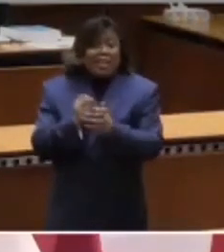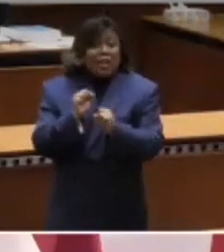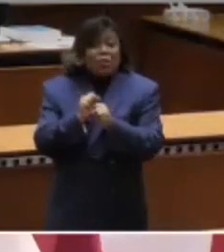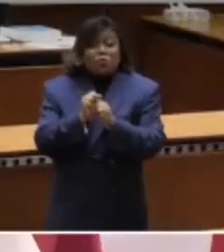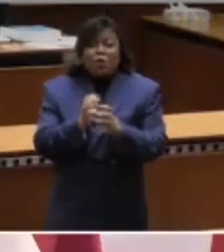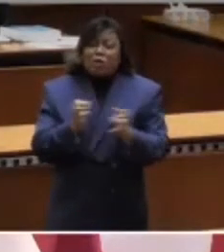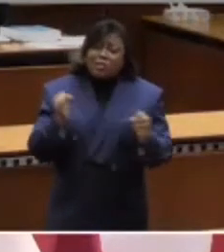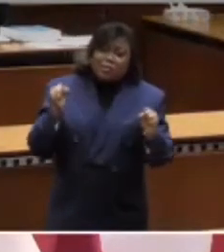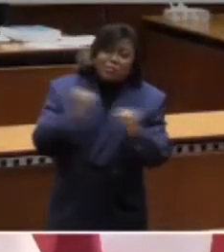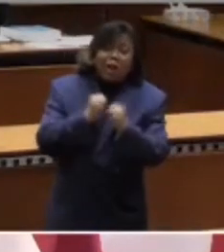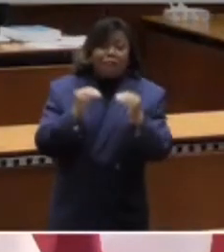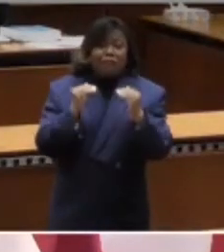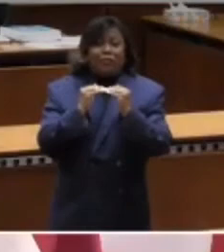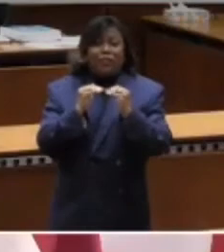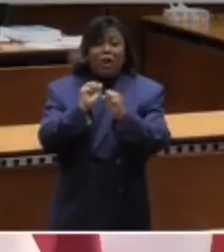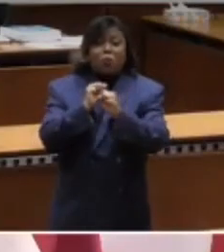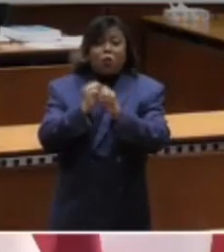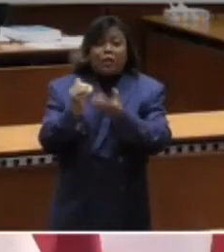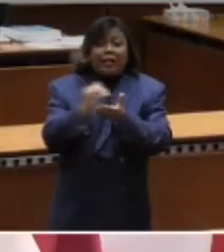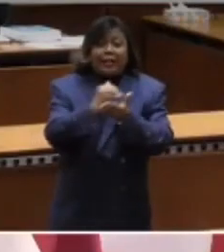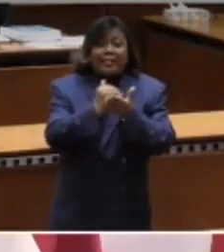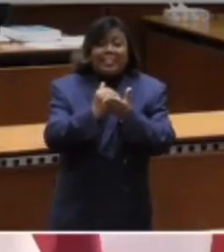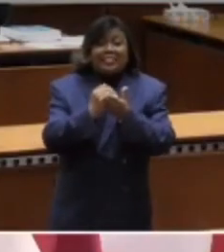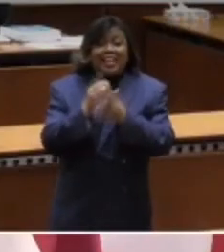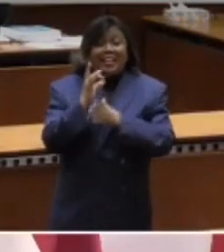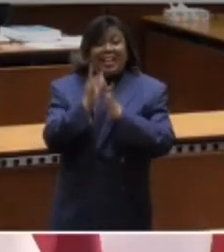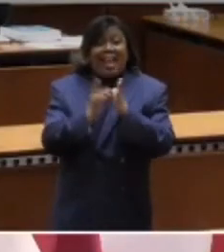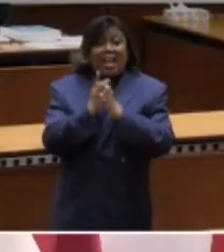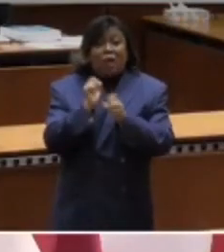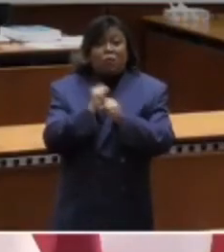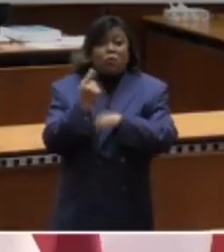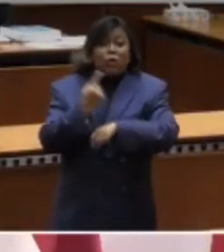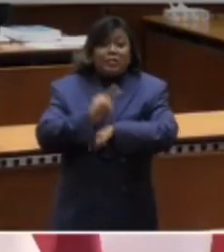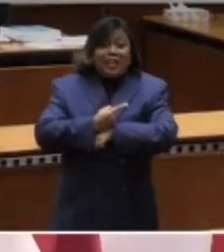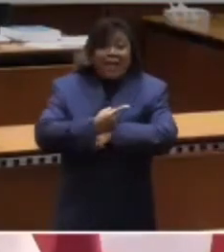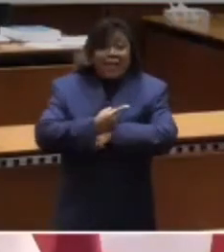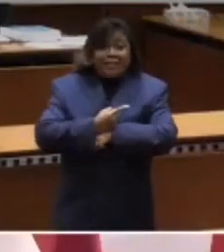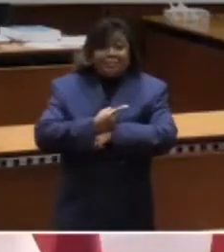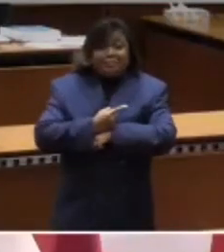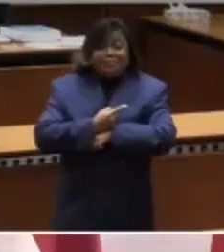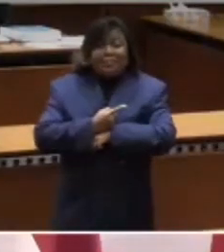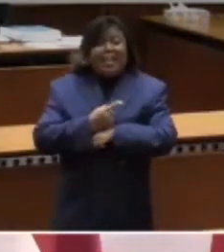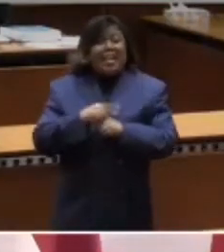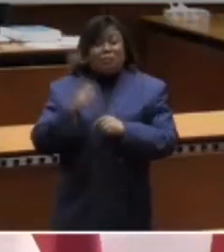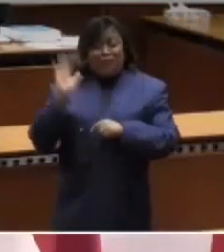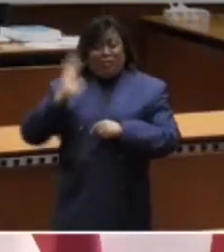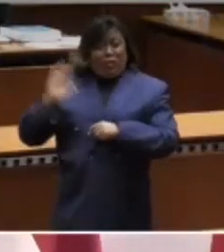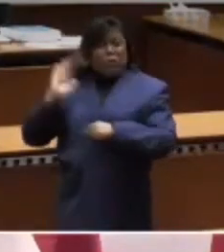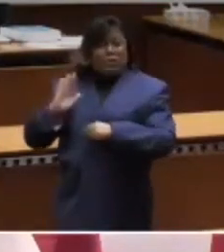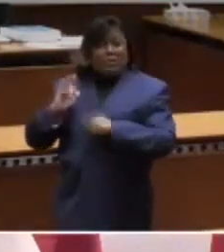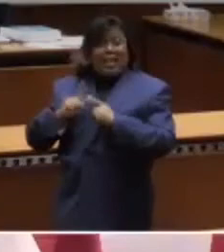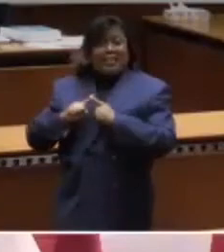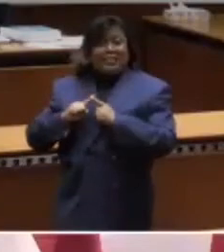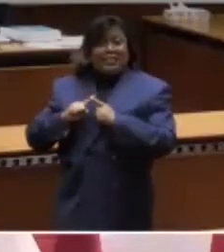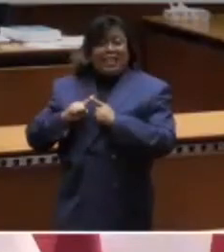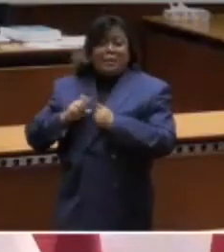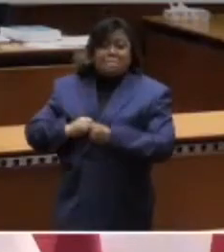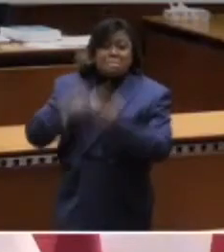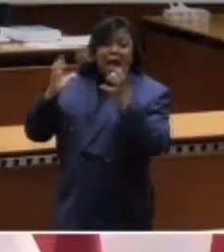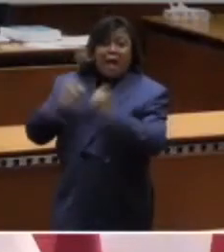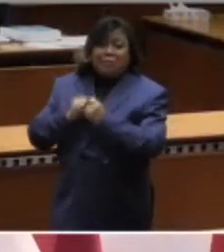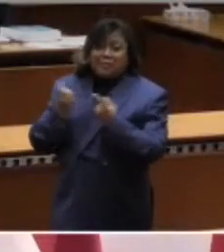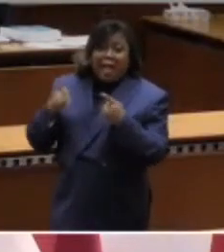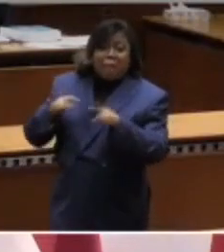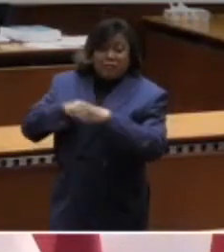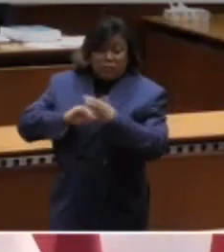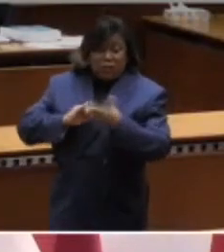workers fought for fairer working conditions and an 8-hour workday. It was in those days that bombings rocked our